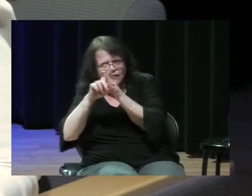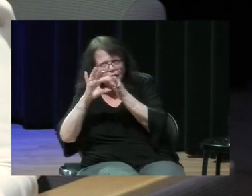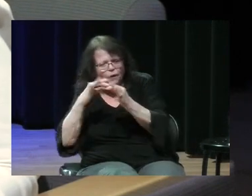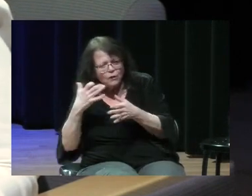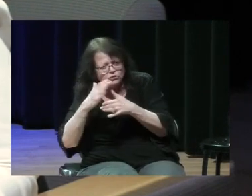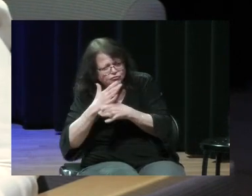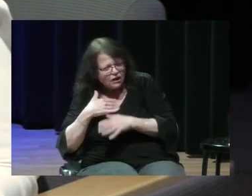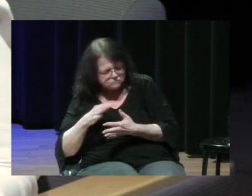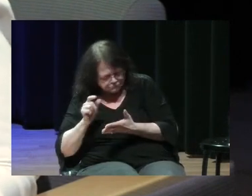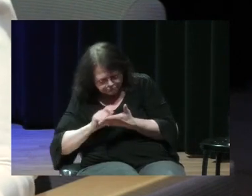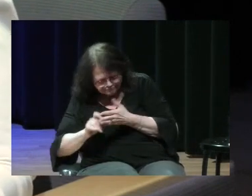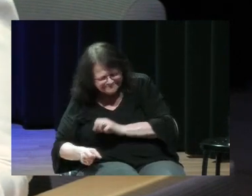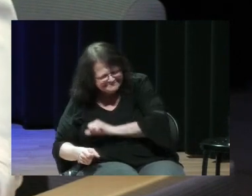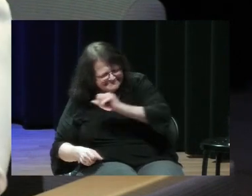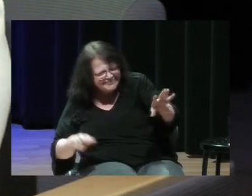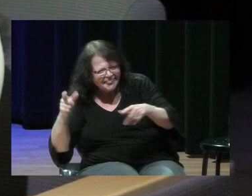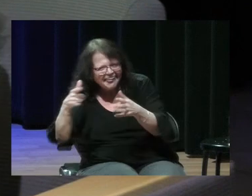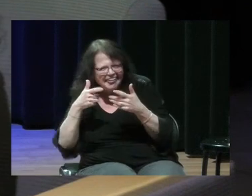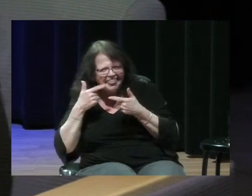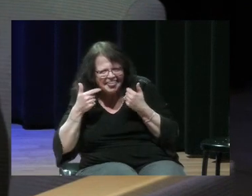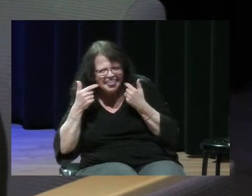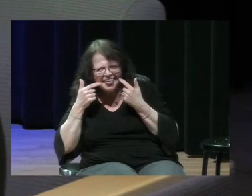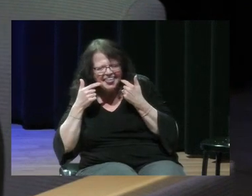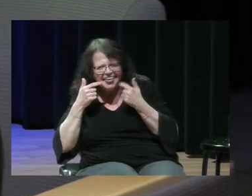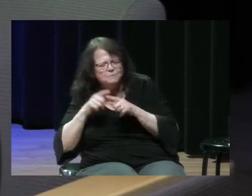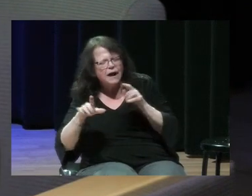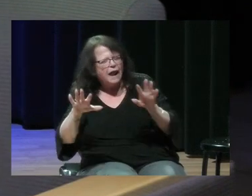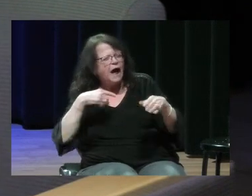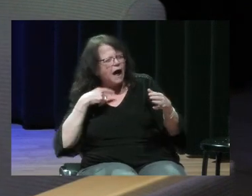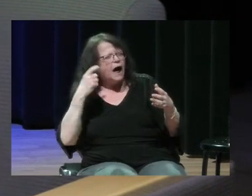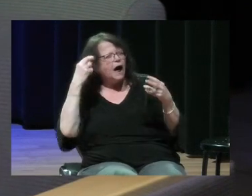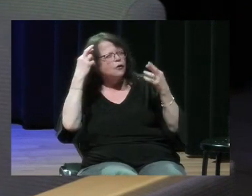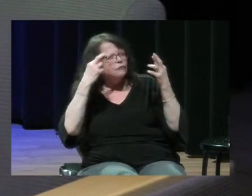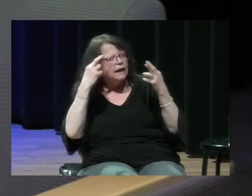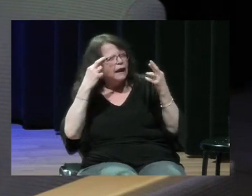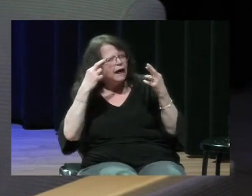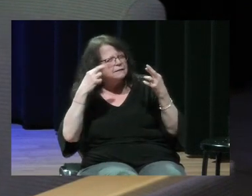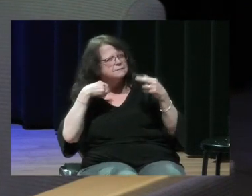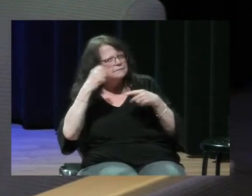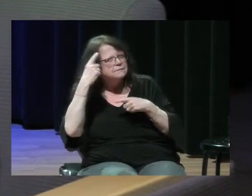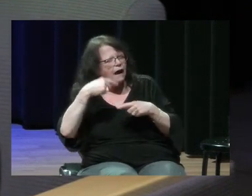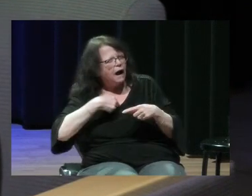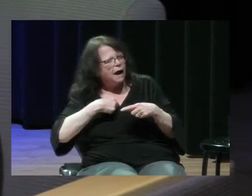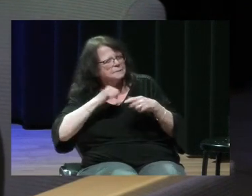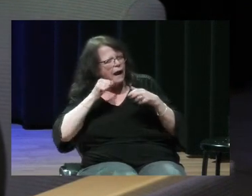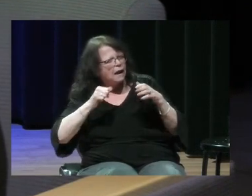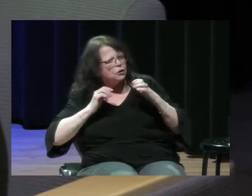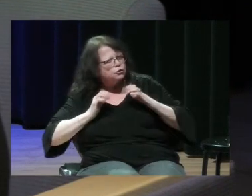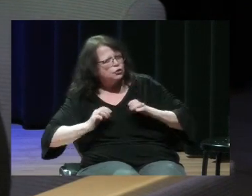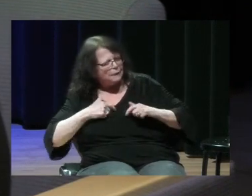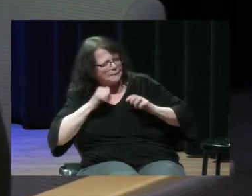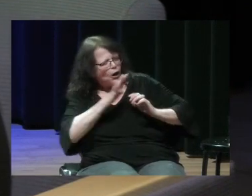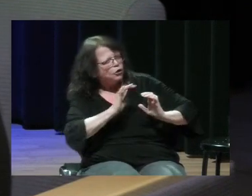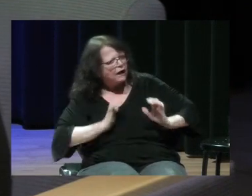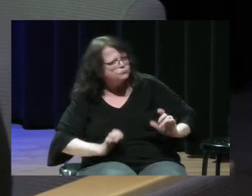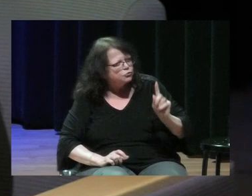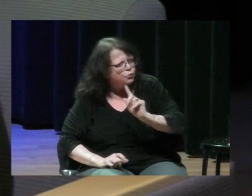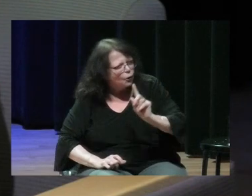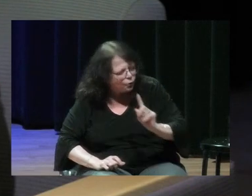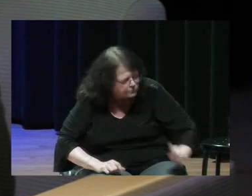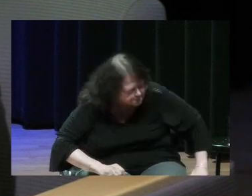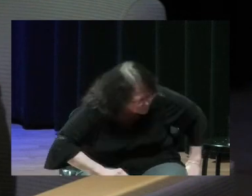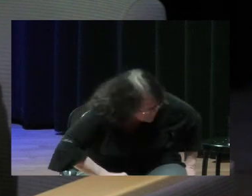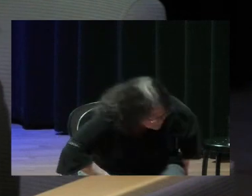trying to express it graciously. But I've realized I'm not a consumer for this person. I'm not her customer.